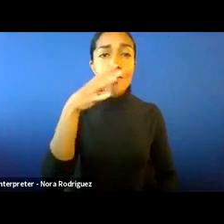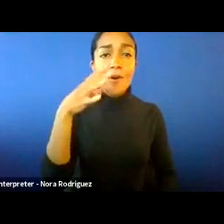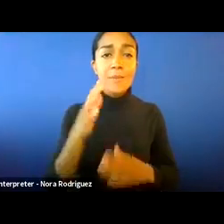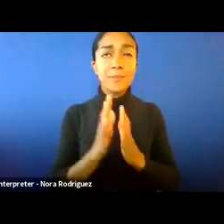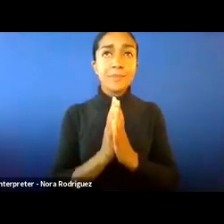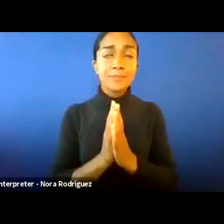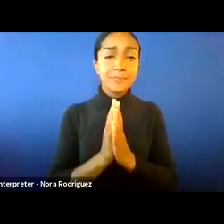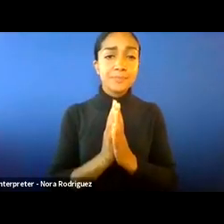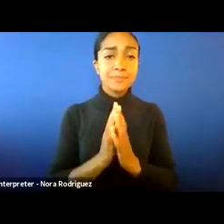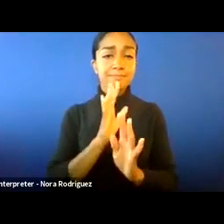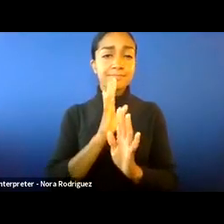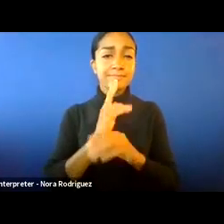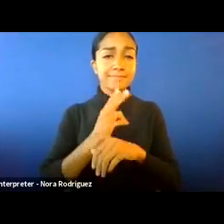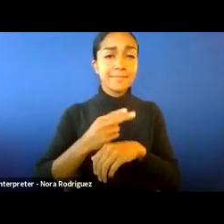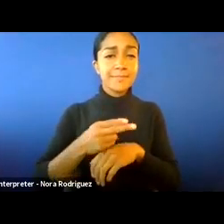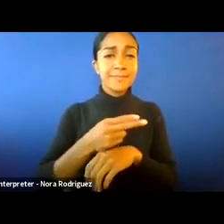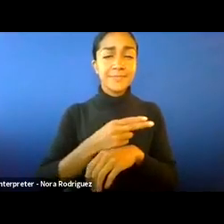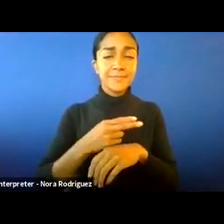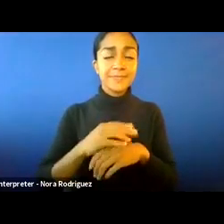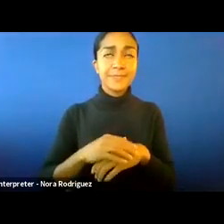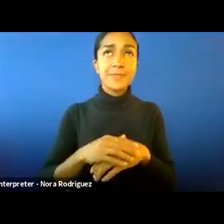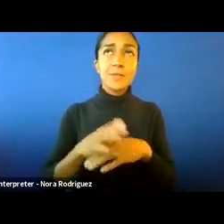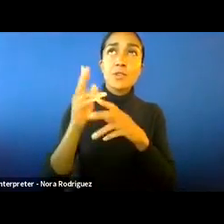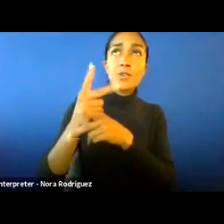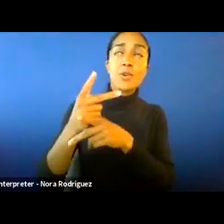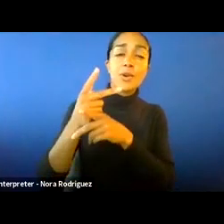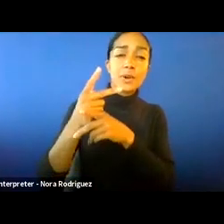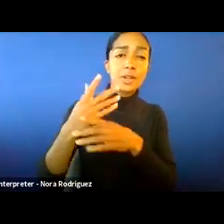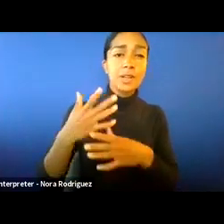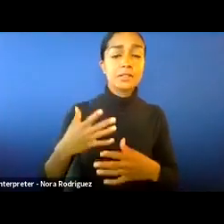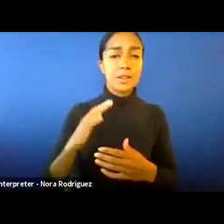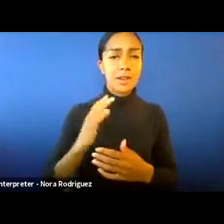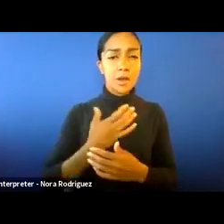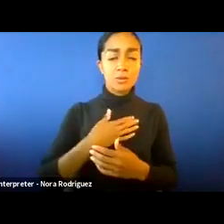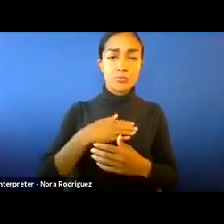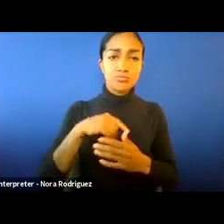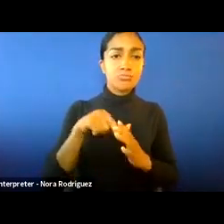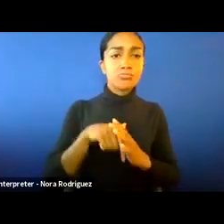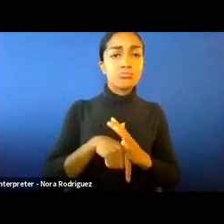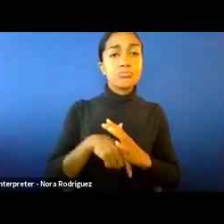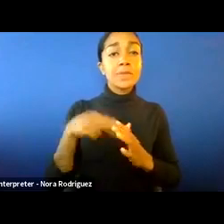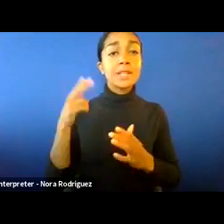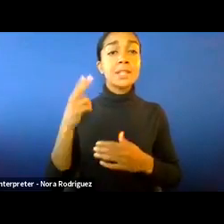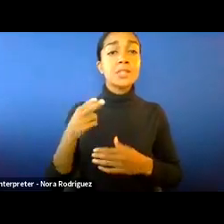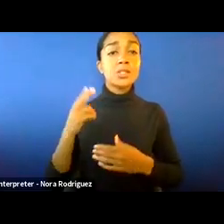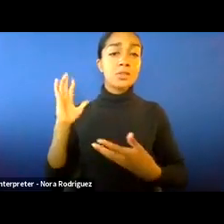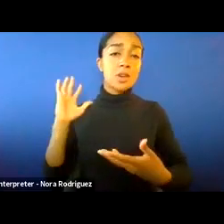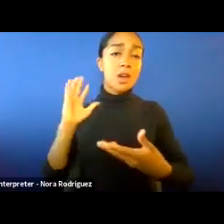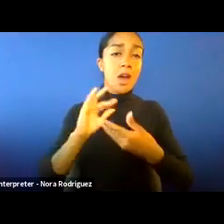Aisan Loko, guardians of our deep history of connection to lands.